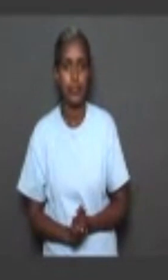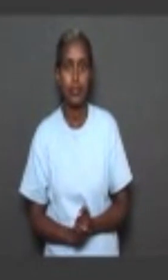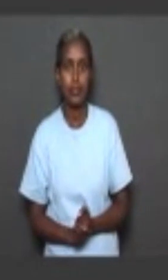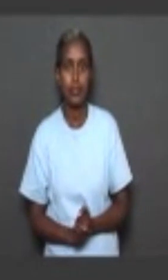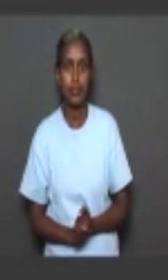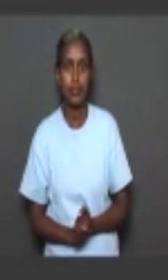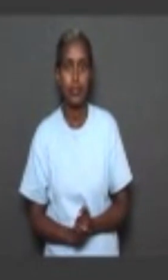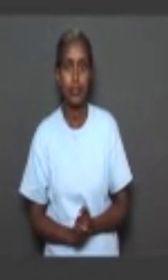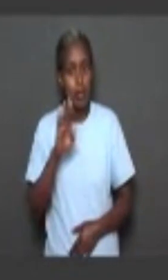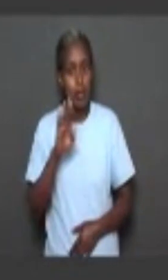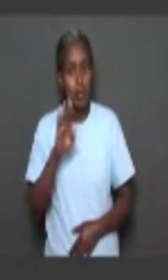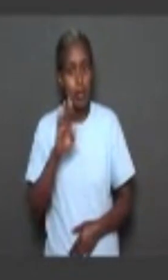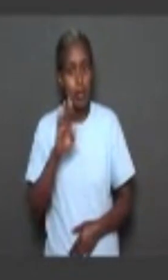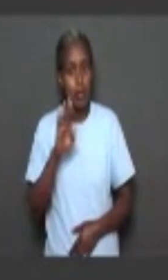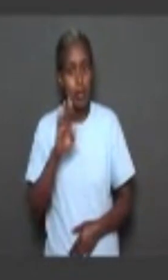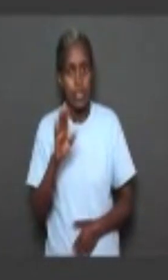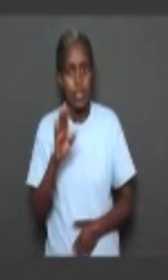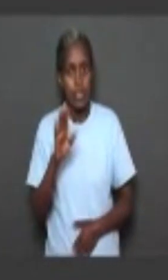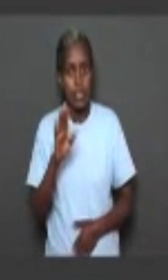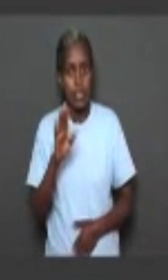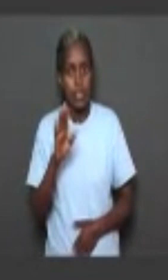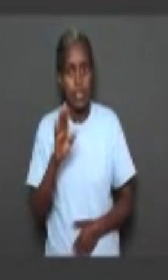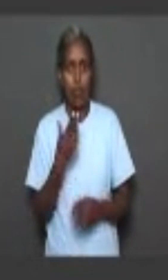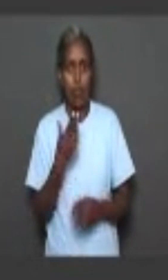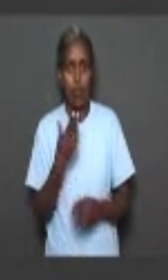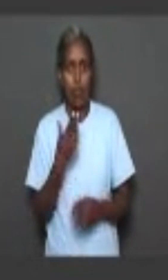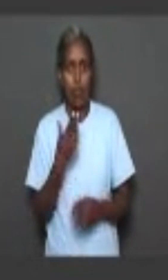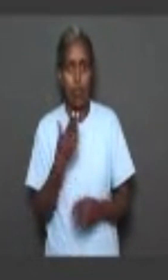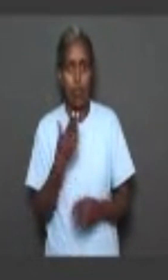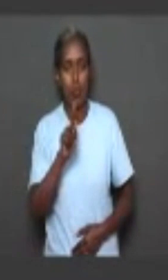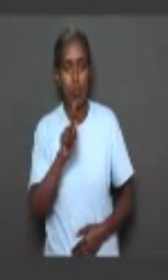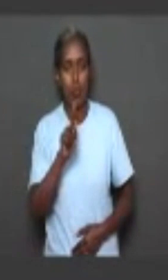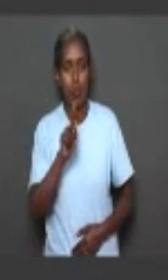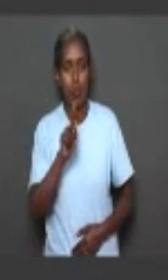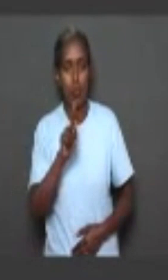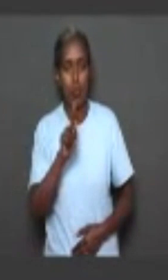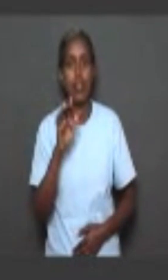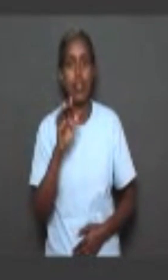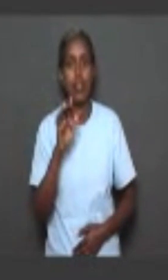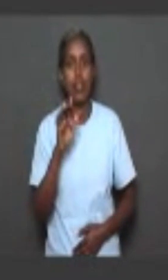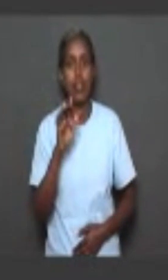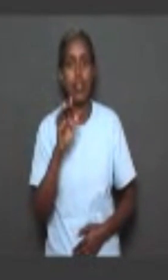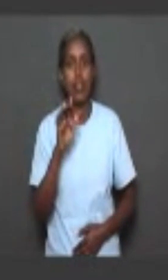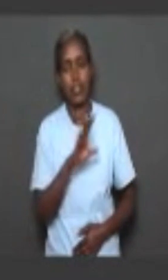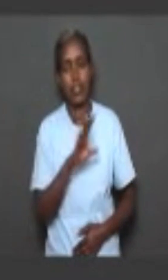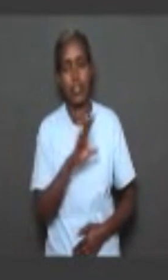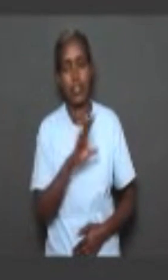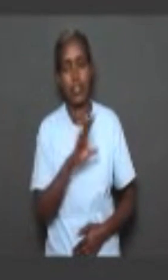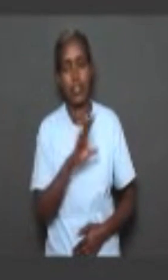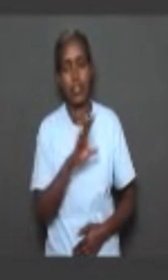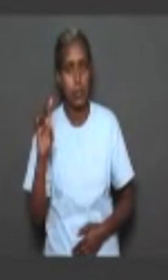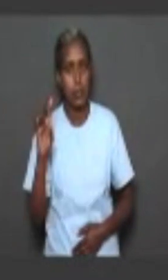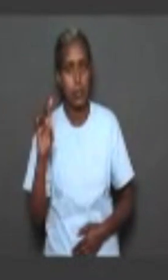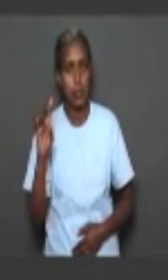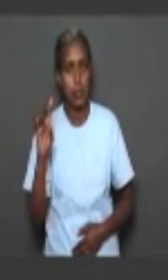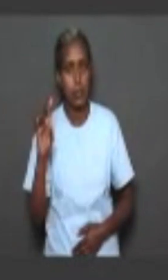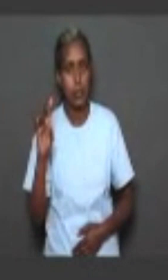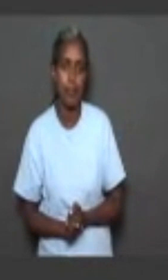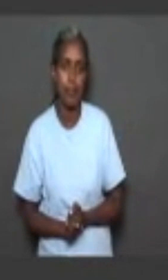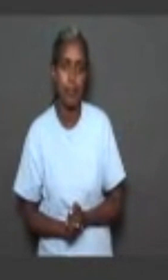B is the set of elements 1, 5, and 7.